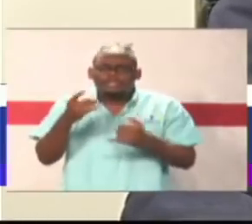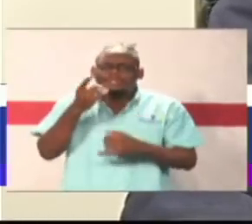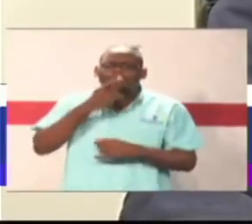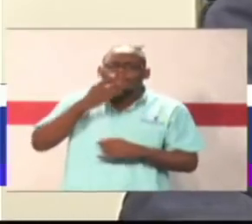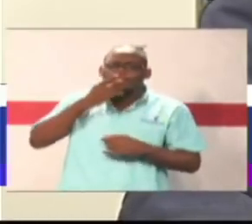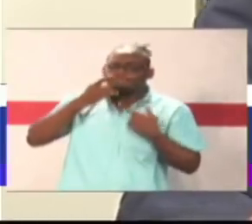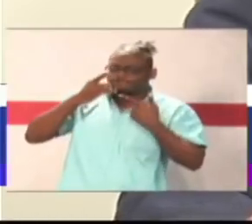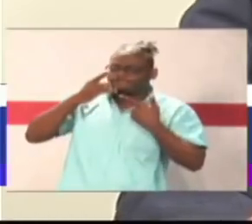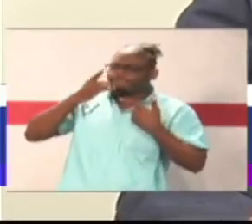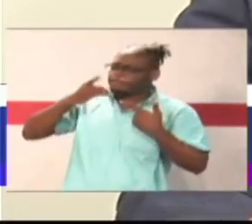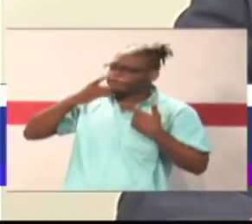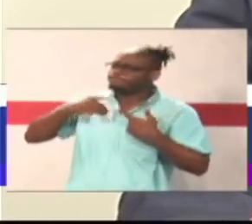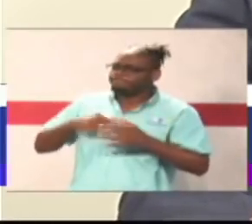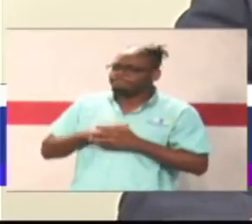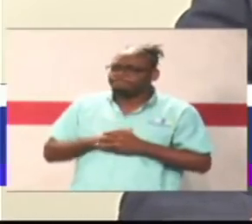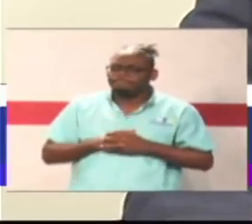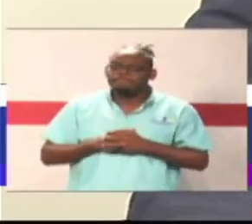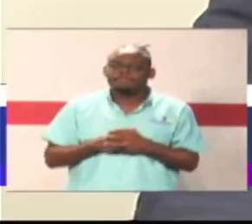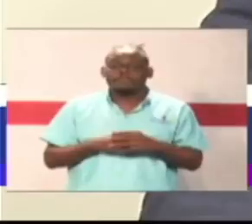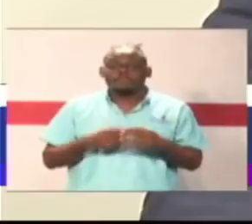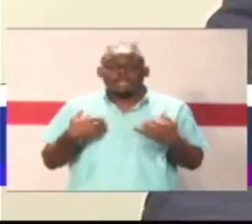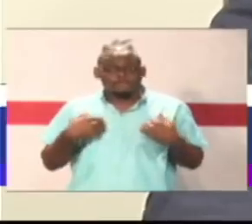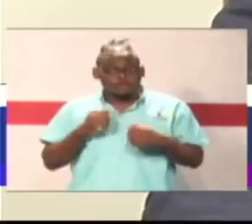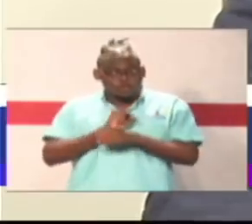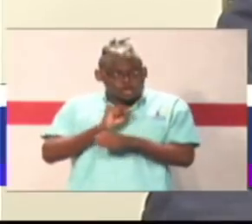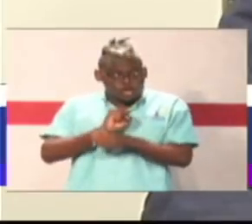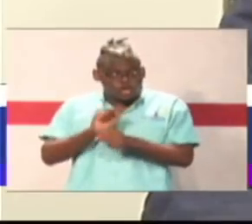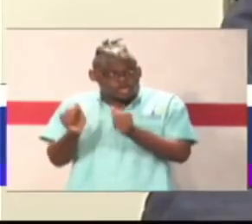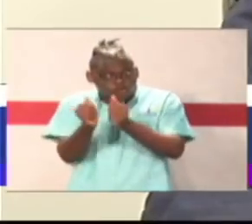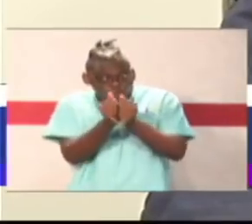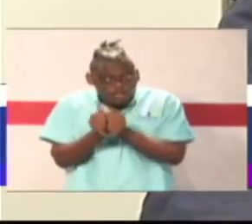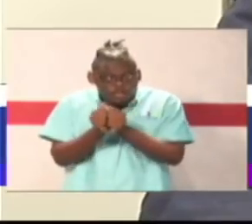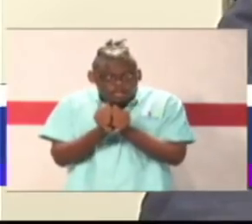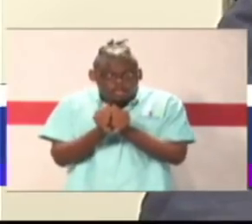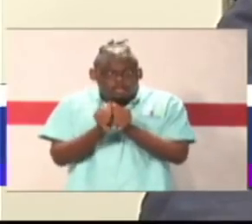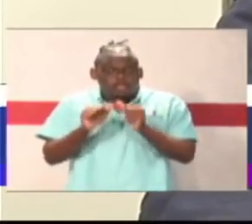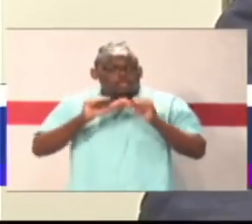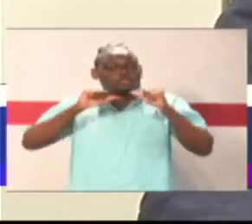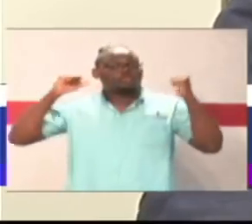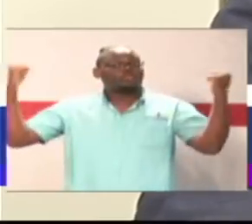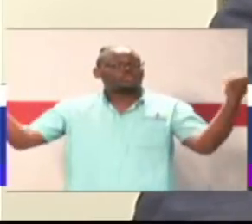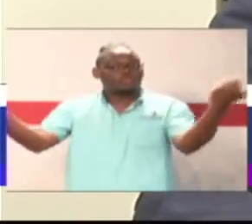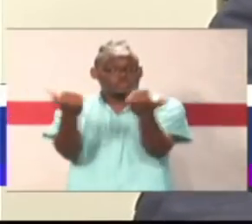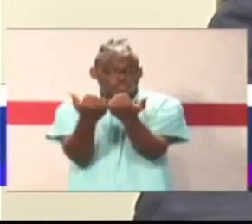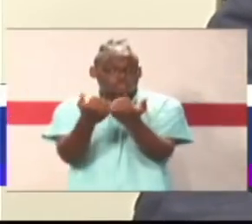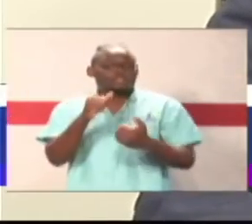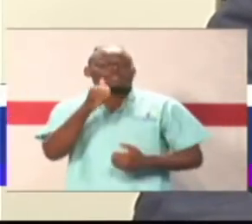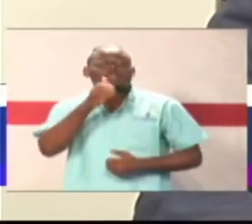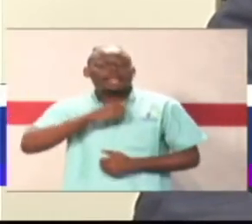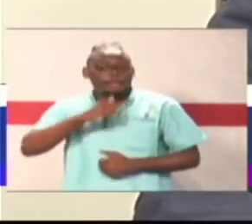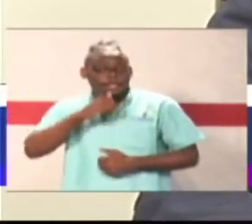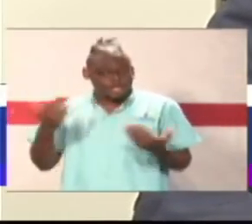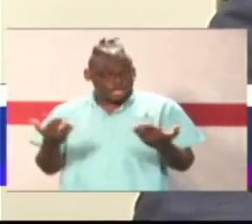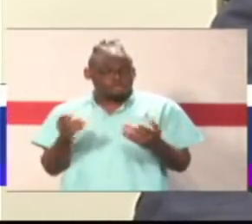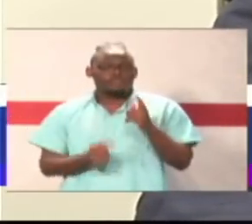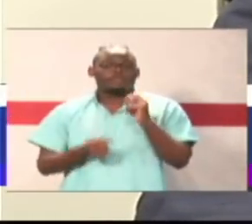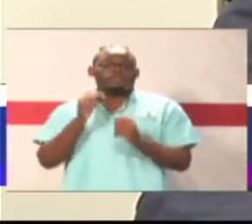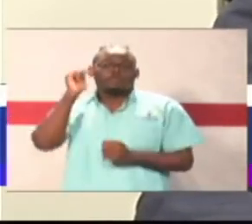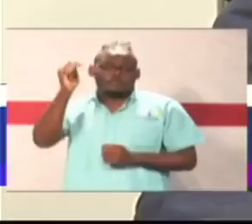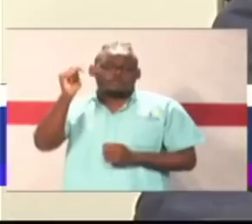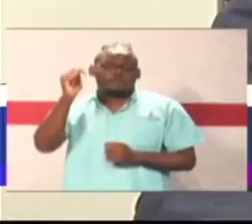Diabetic Association of Trinidad and Tobago, providing them with vaccines in the past. but we are asking all